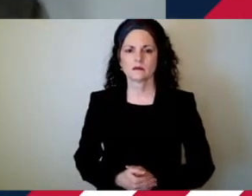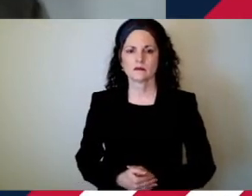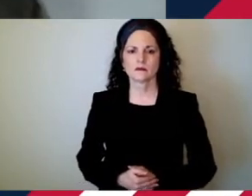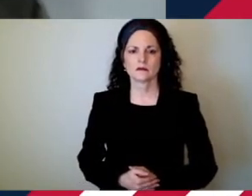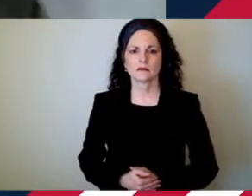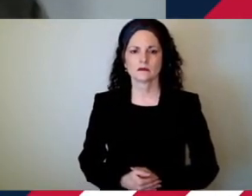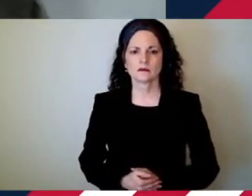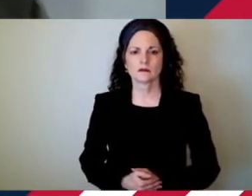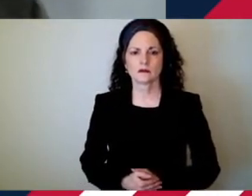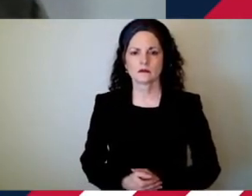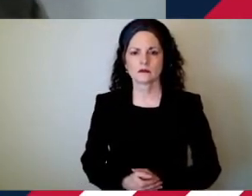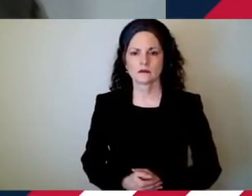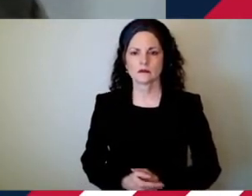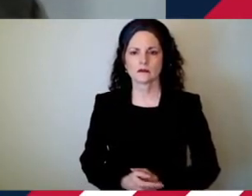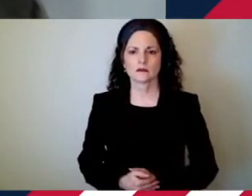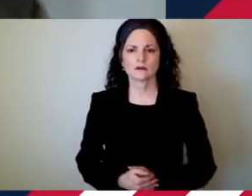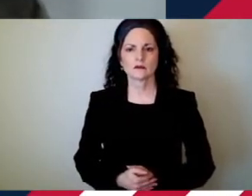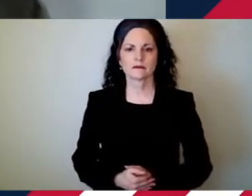That's me.